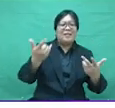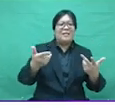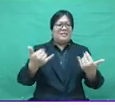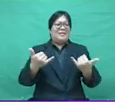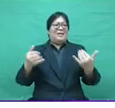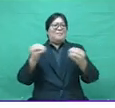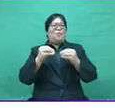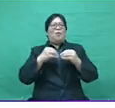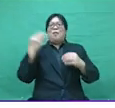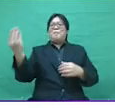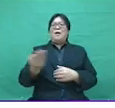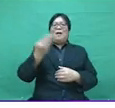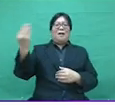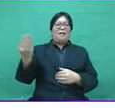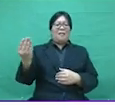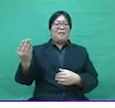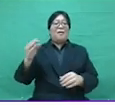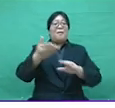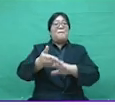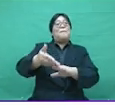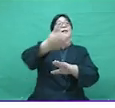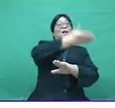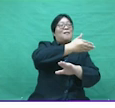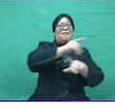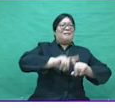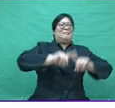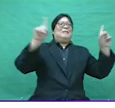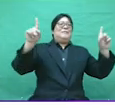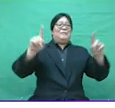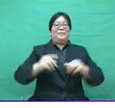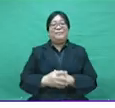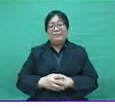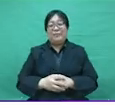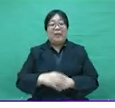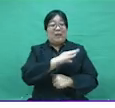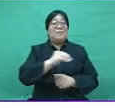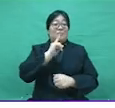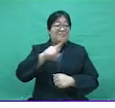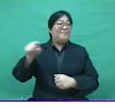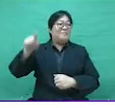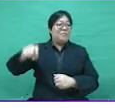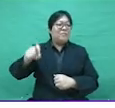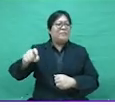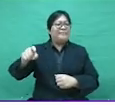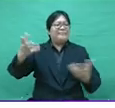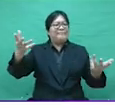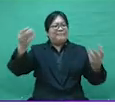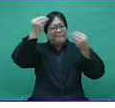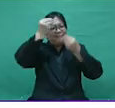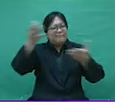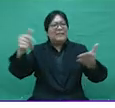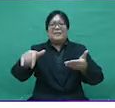became much more typical than in the times before. And even that needs to be